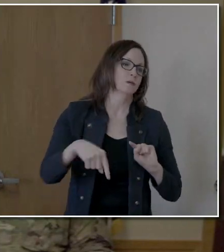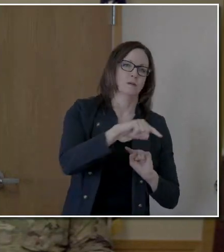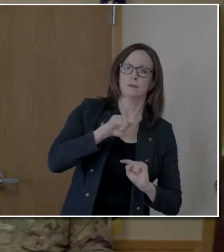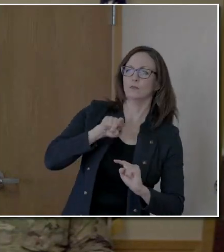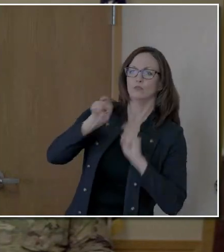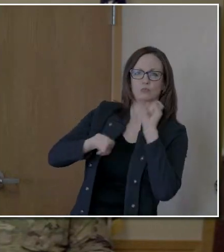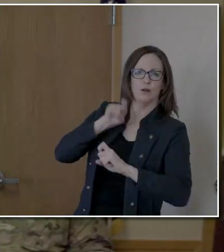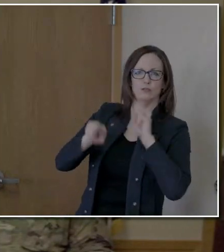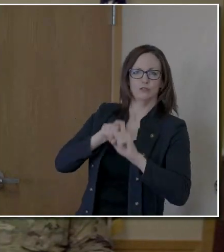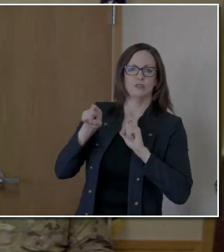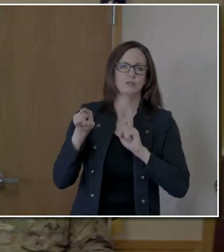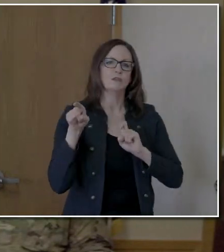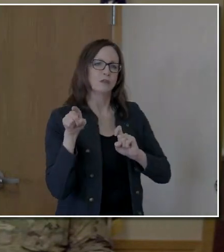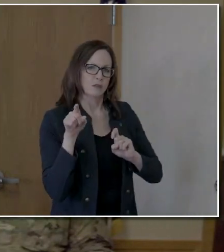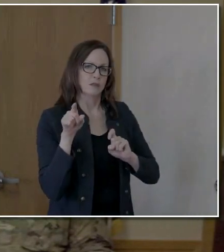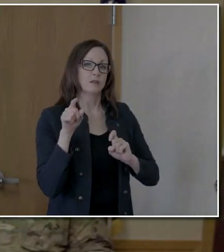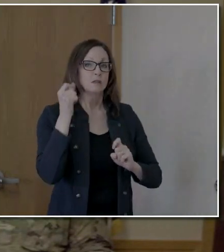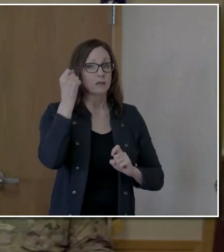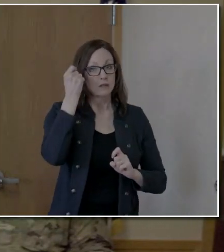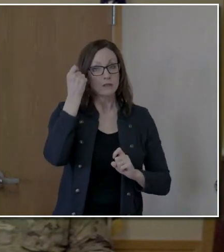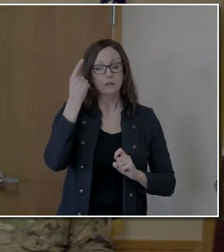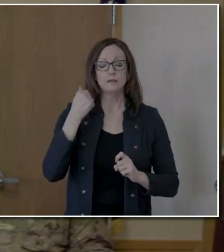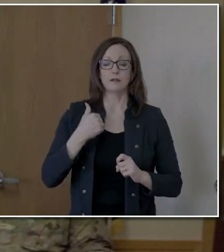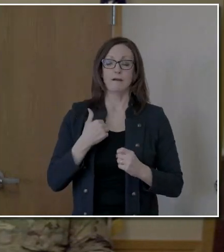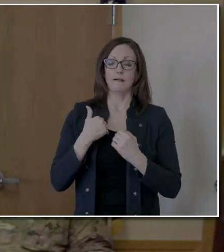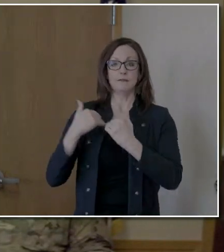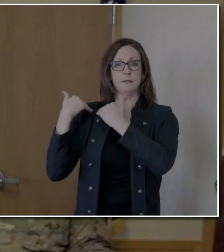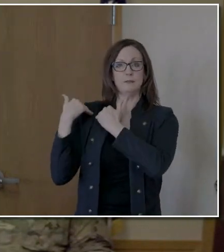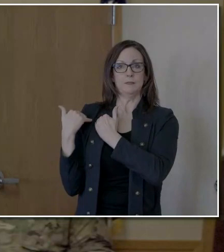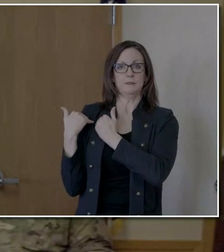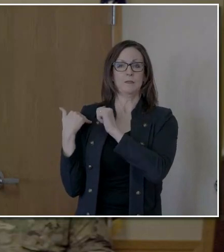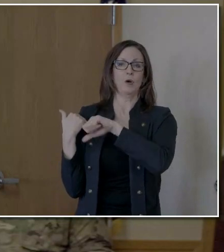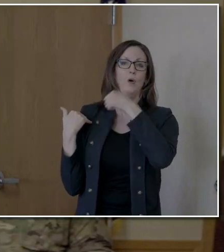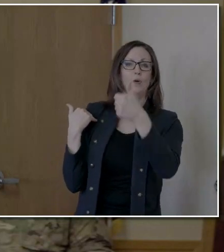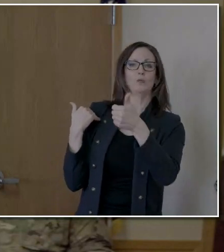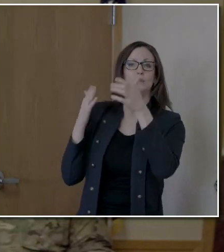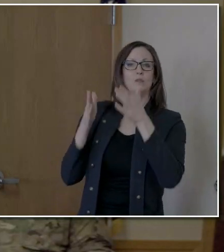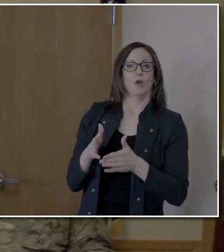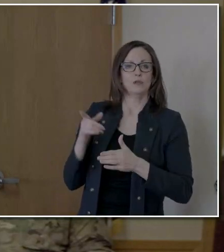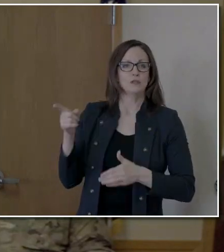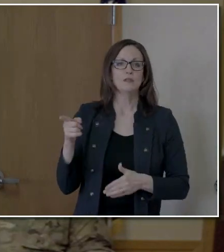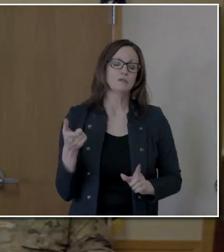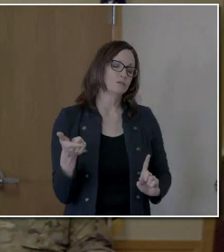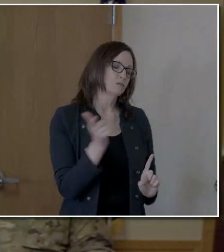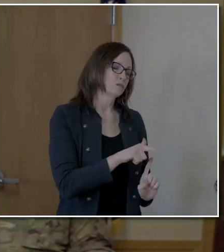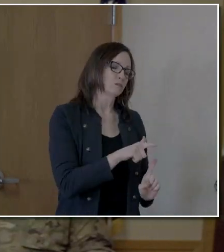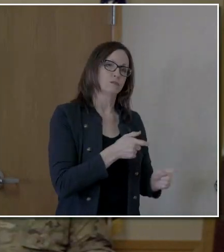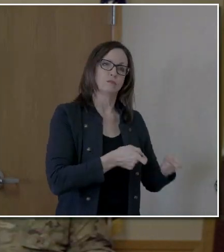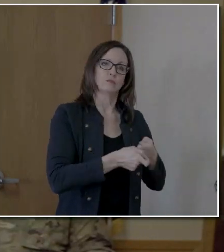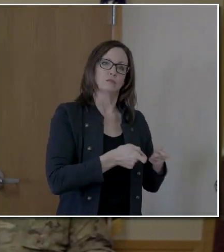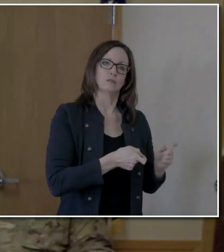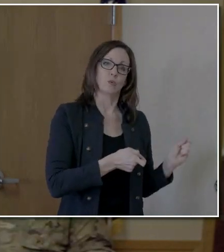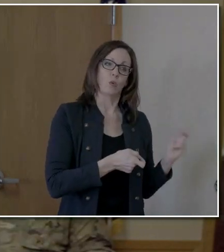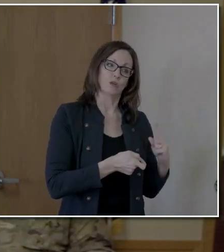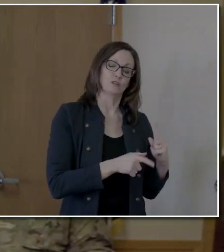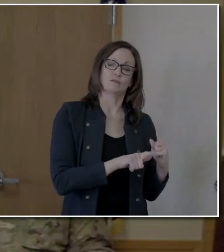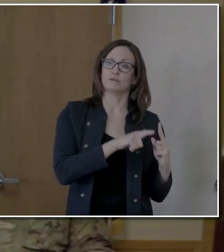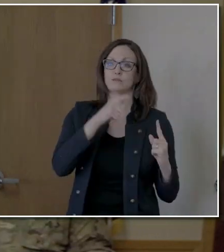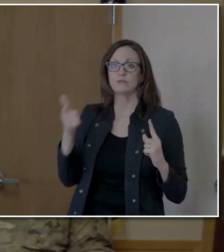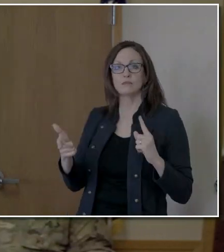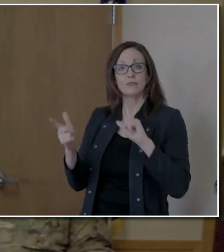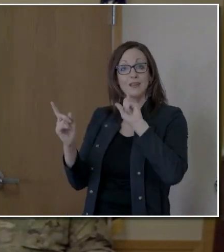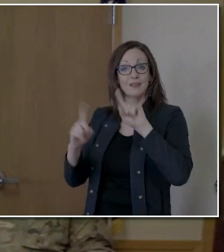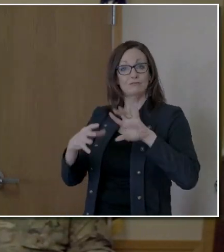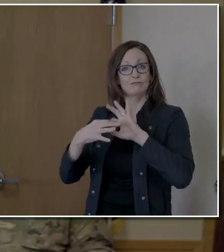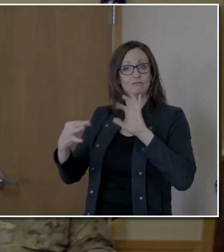dial *6 to unmute their lines. Once you have asked your question, we please ask that you remute your line using *6 again.